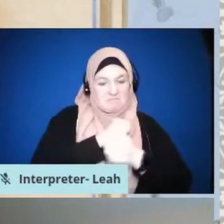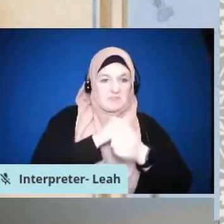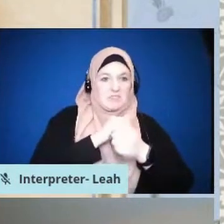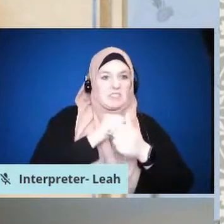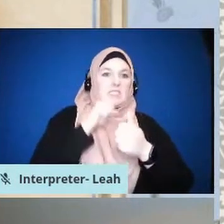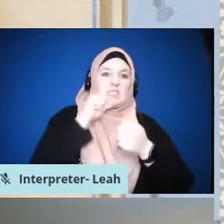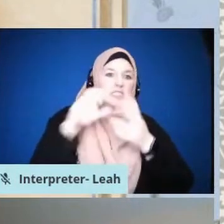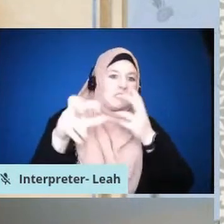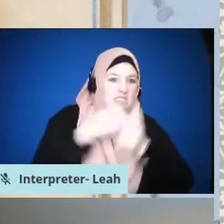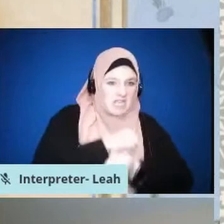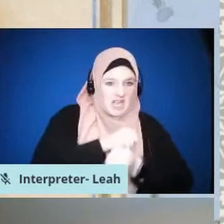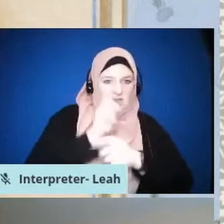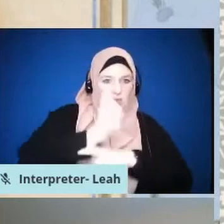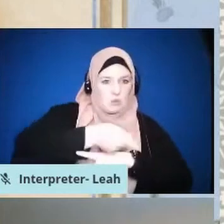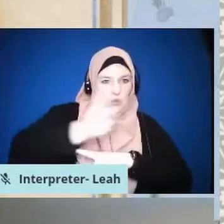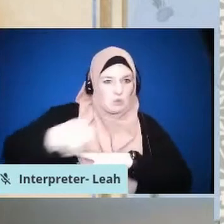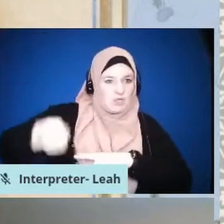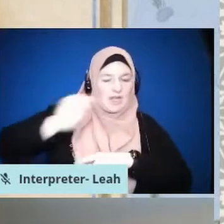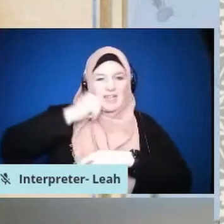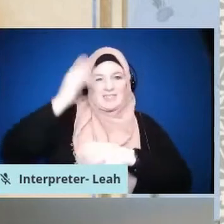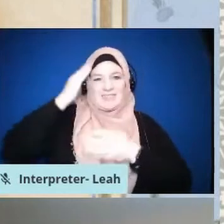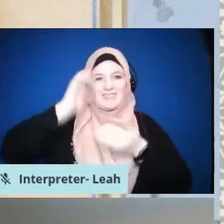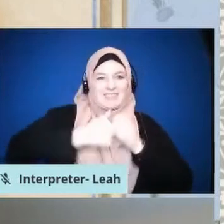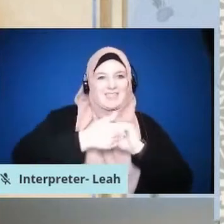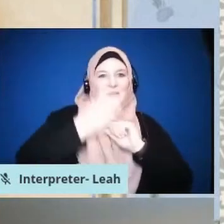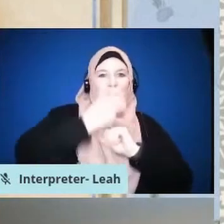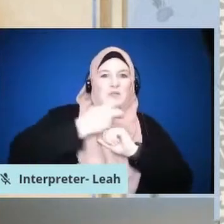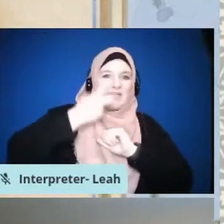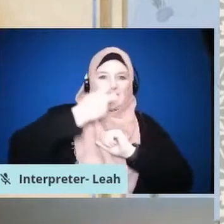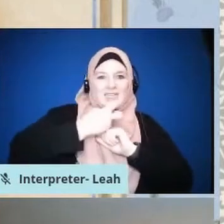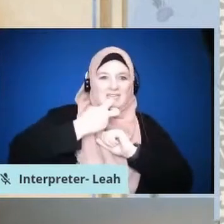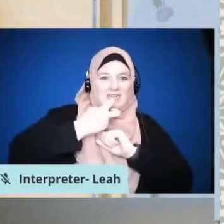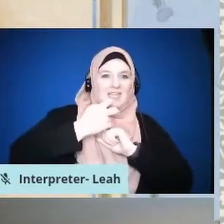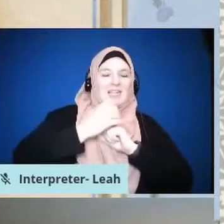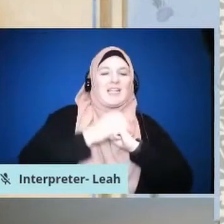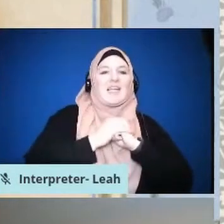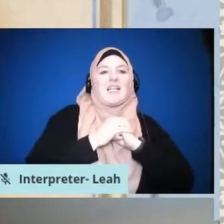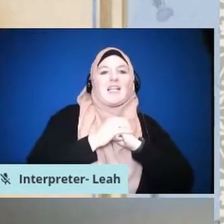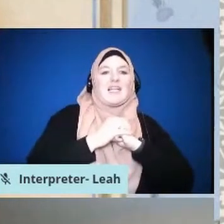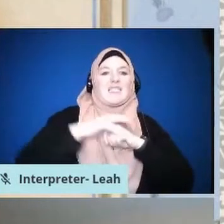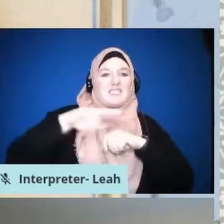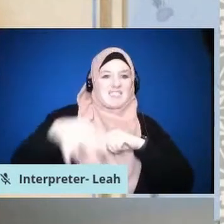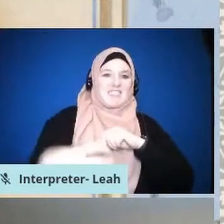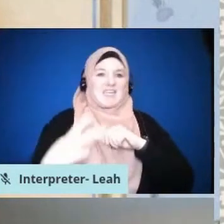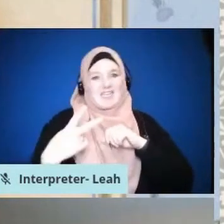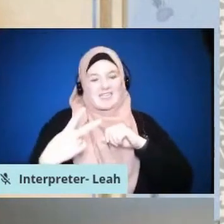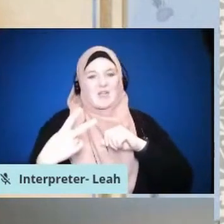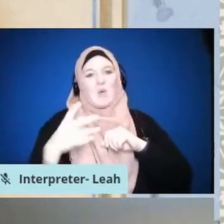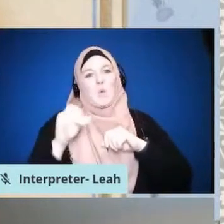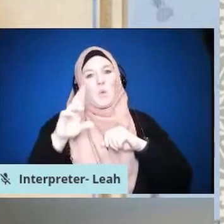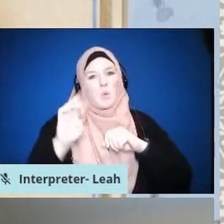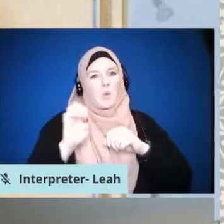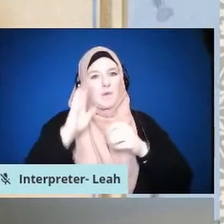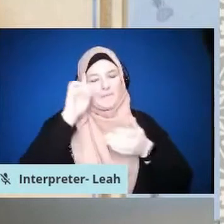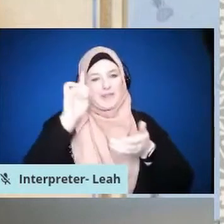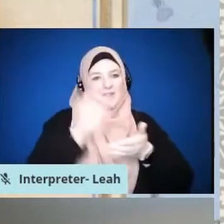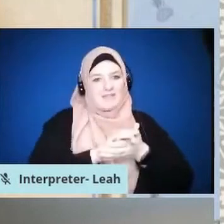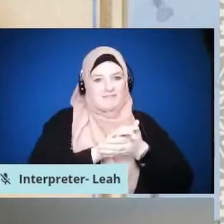not being nice to people. I didn't know how to pronounce this one. Is the second core belief. So I will